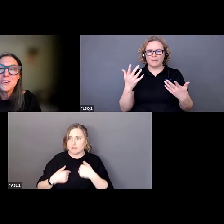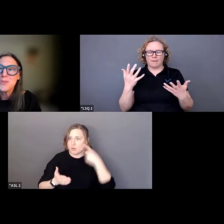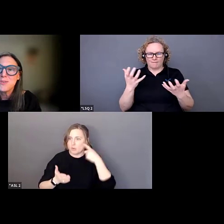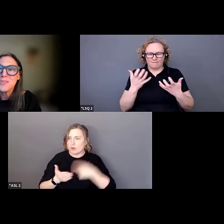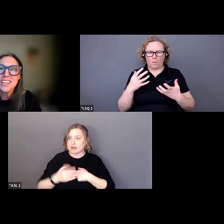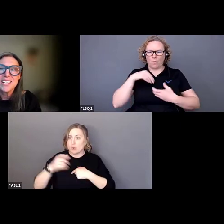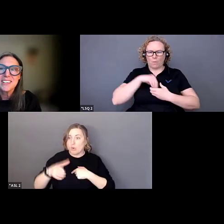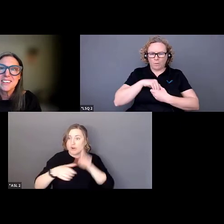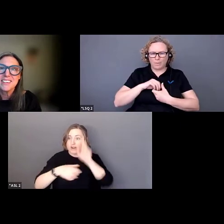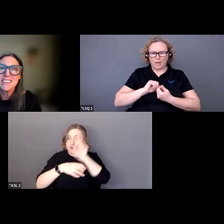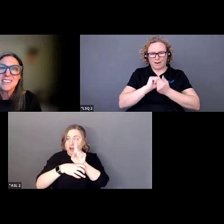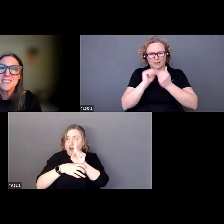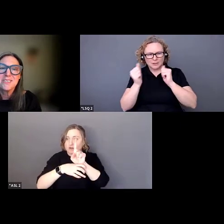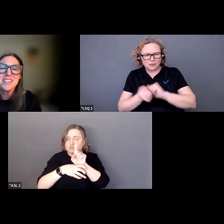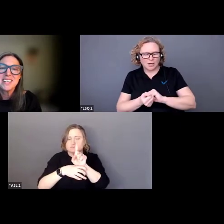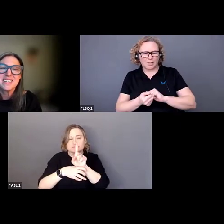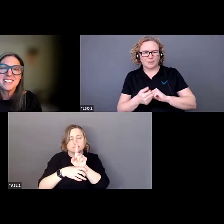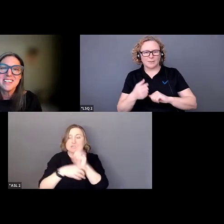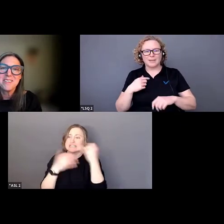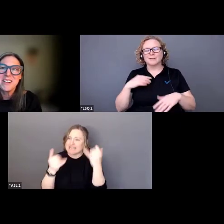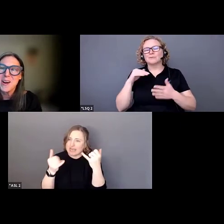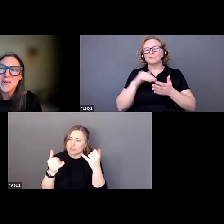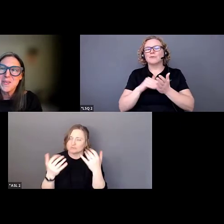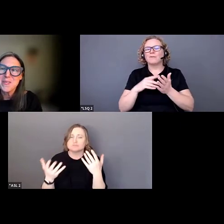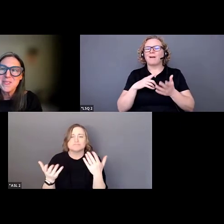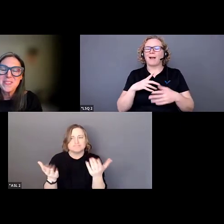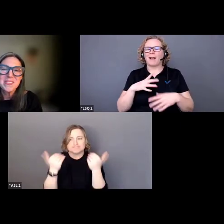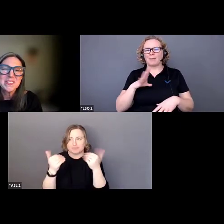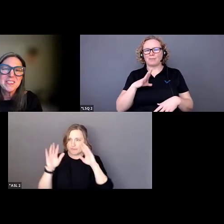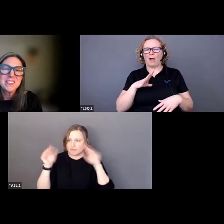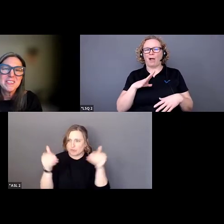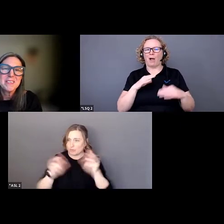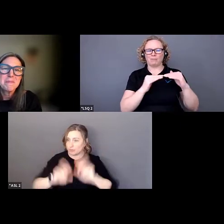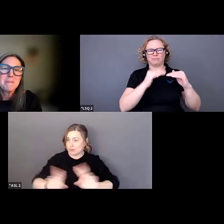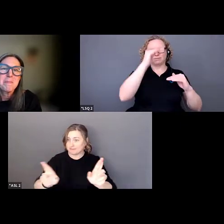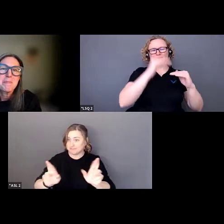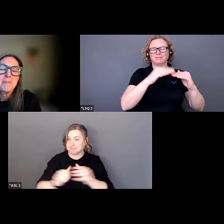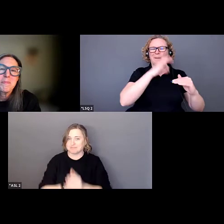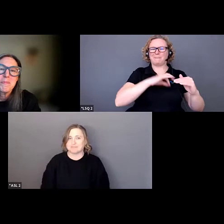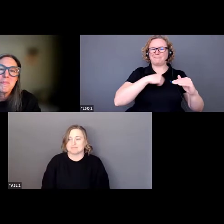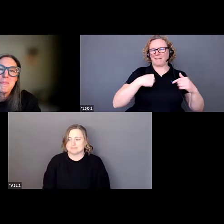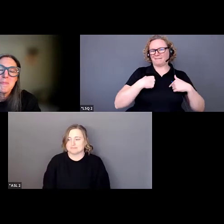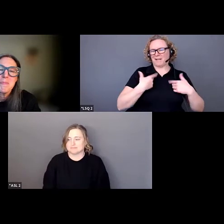coin, tune in, tune in. Here we go.